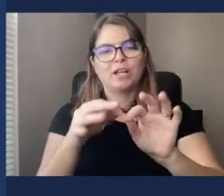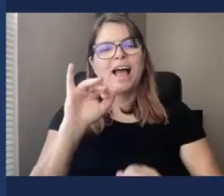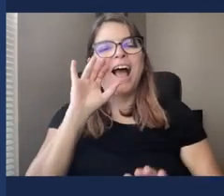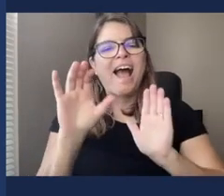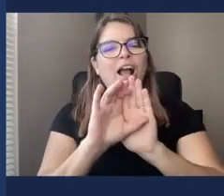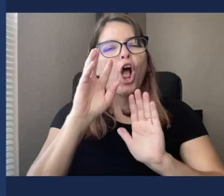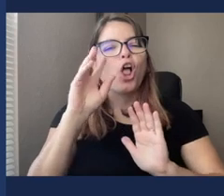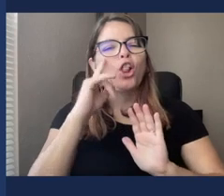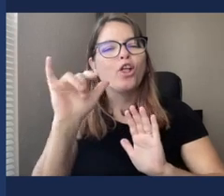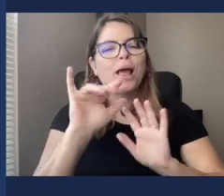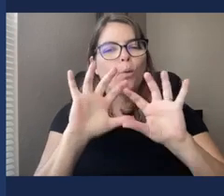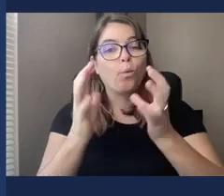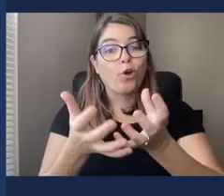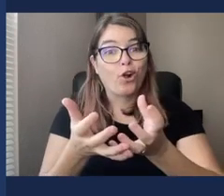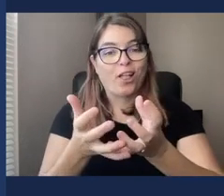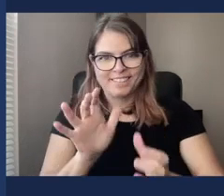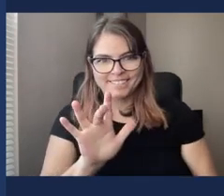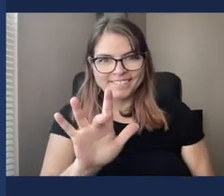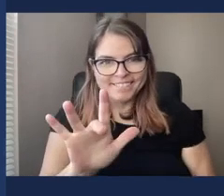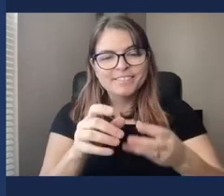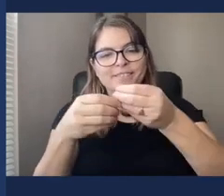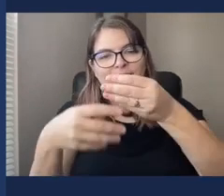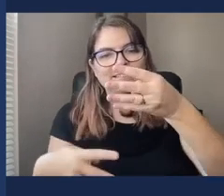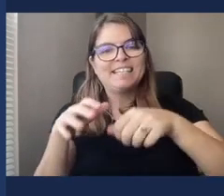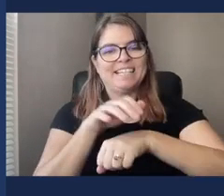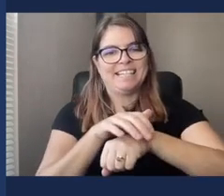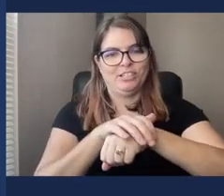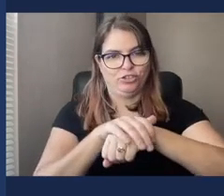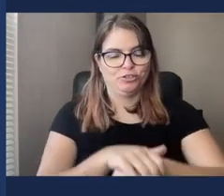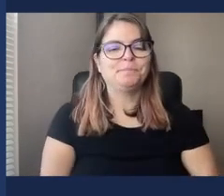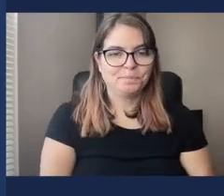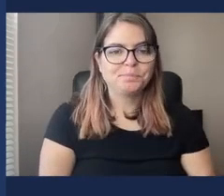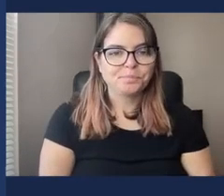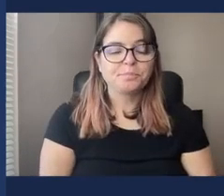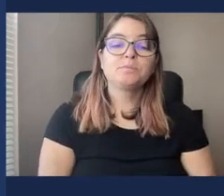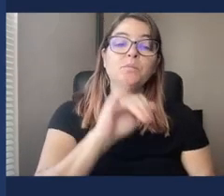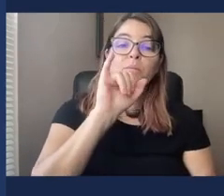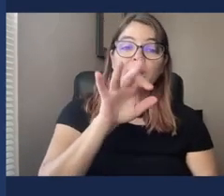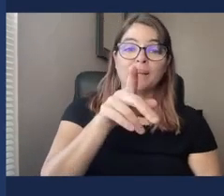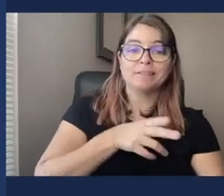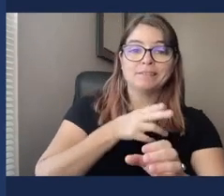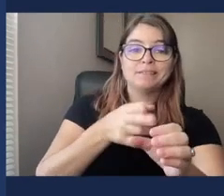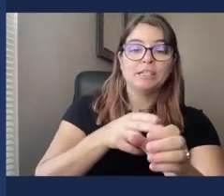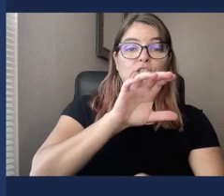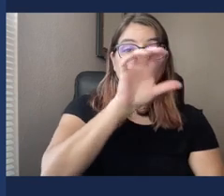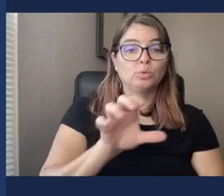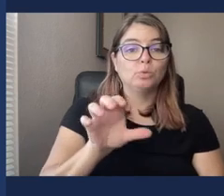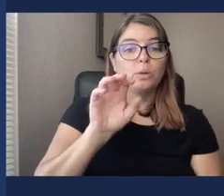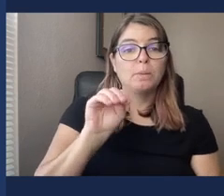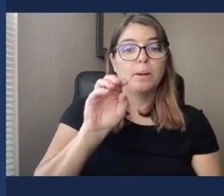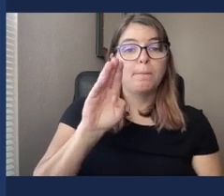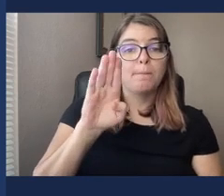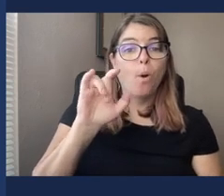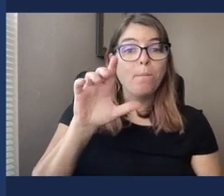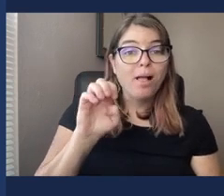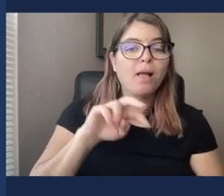little world, and select English as your language. If you are joining through Zoom, the mobile app, a cell phone